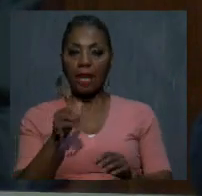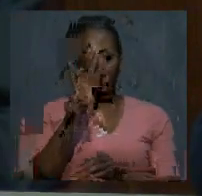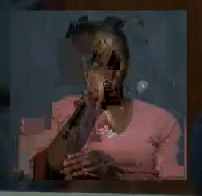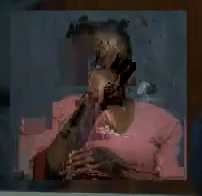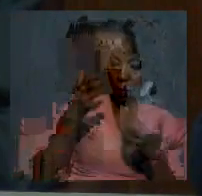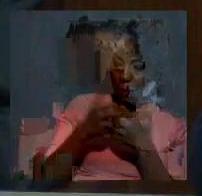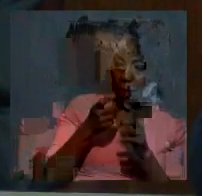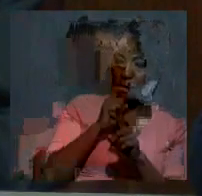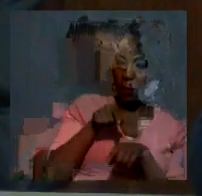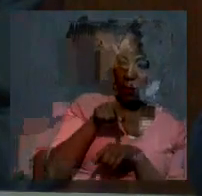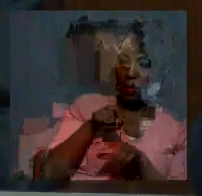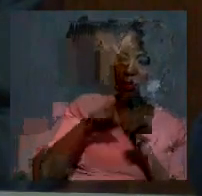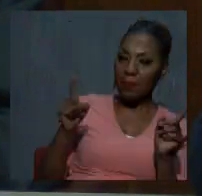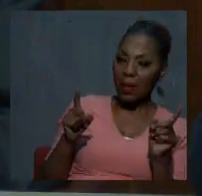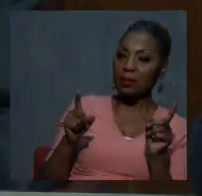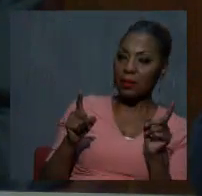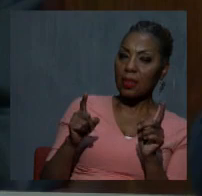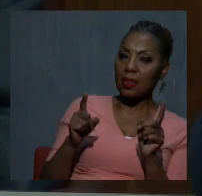from general.